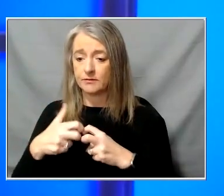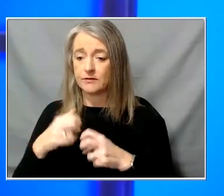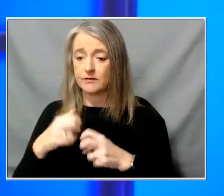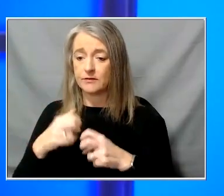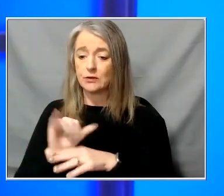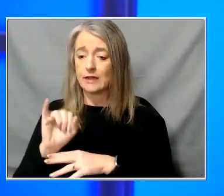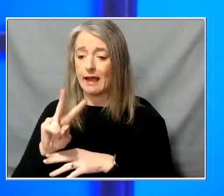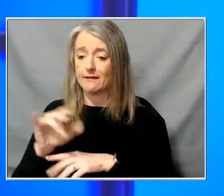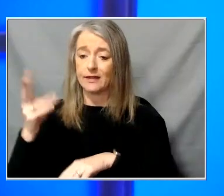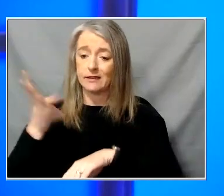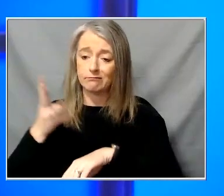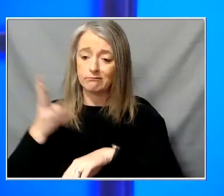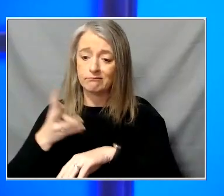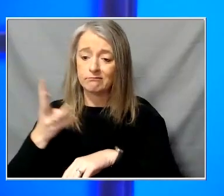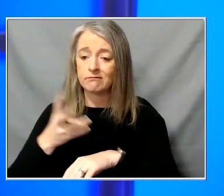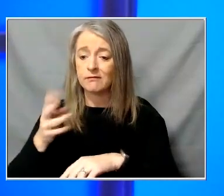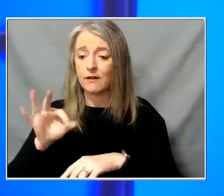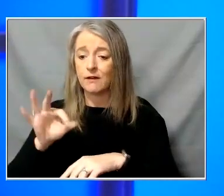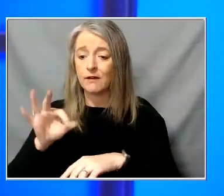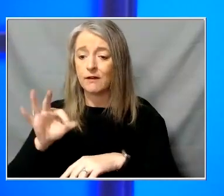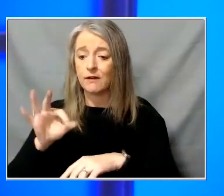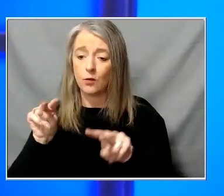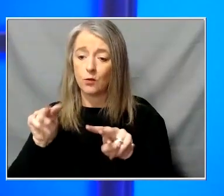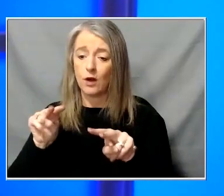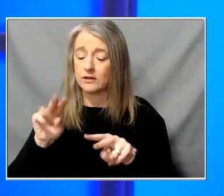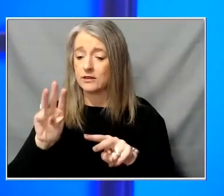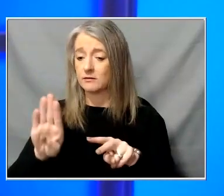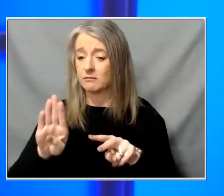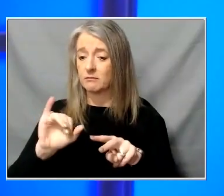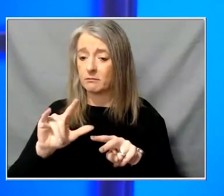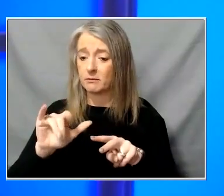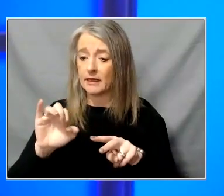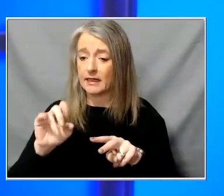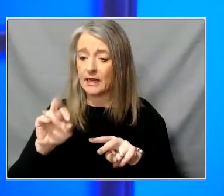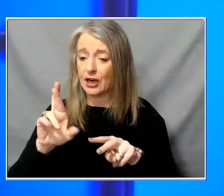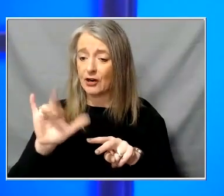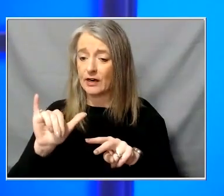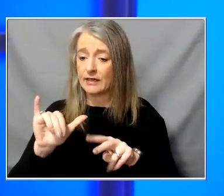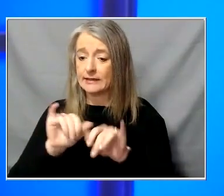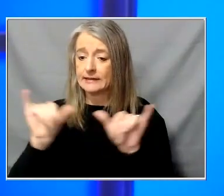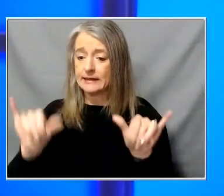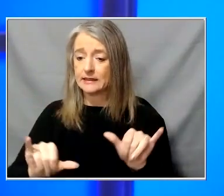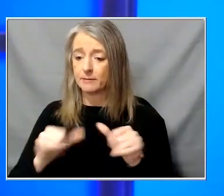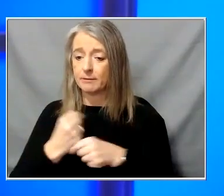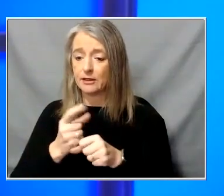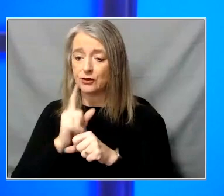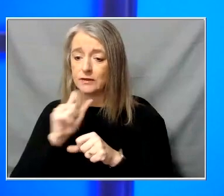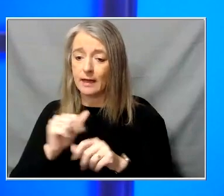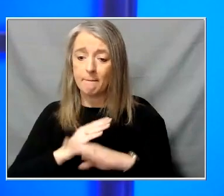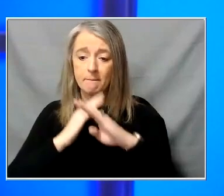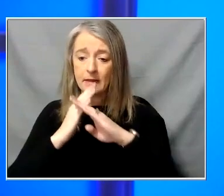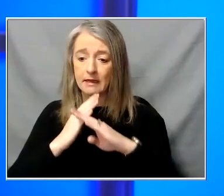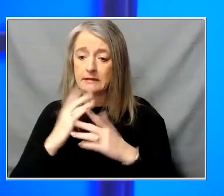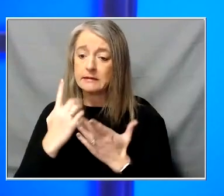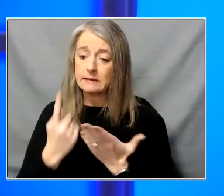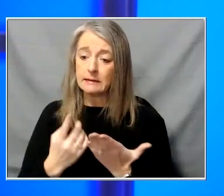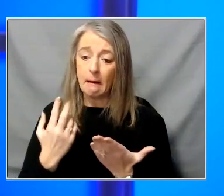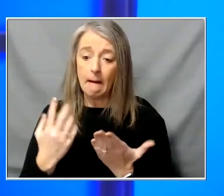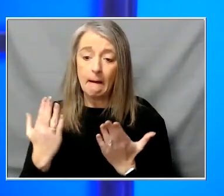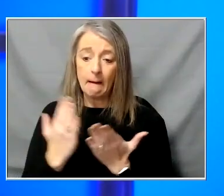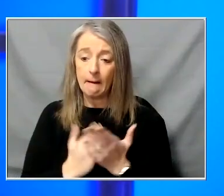common than, say, for SARS-CoV-2. The major way that Mpox is spread is through that close